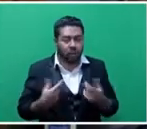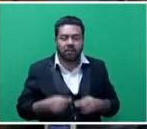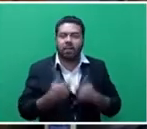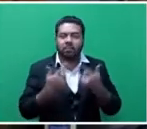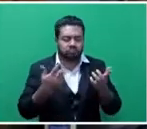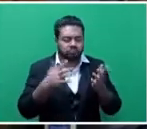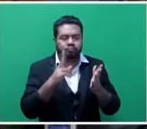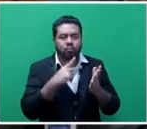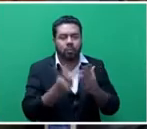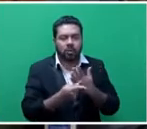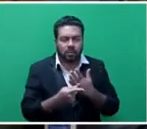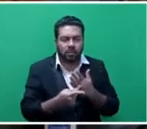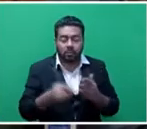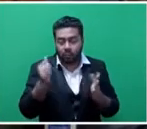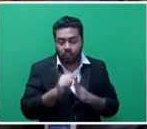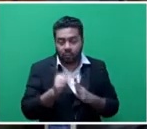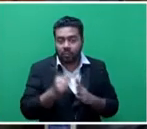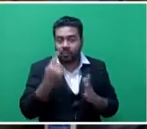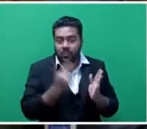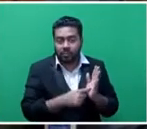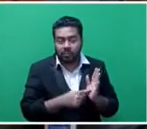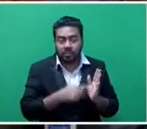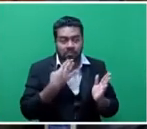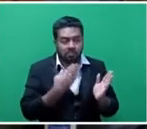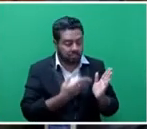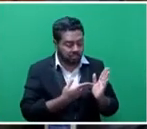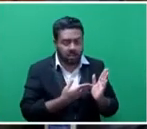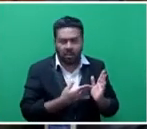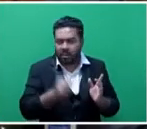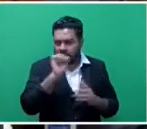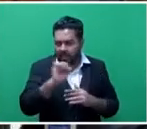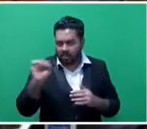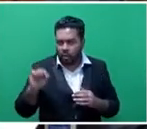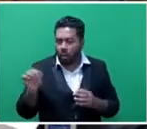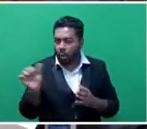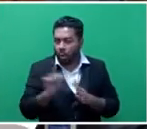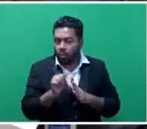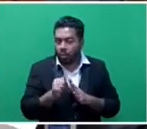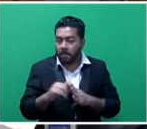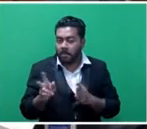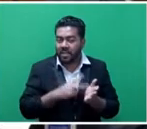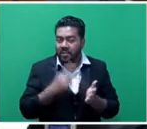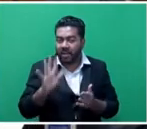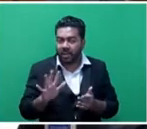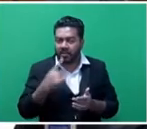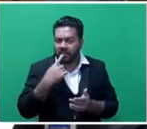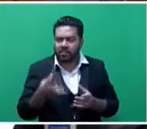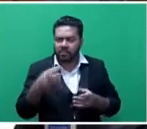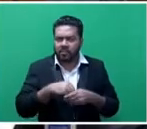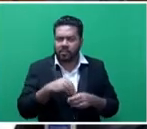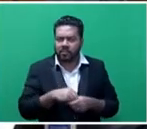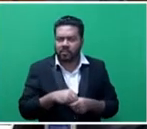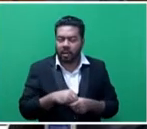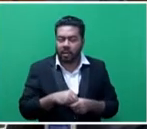projects. I also note, Mr. Speaker, sir, a statement also on page 5, wherein the committee noted